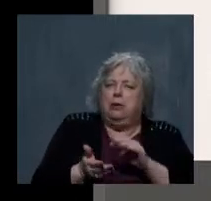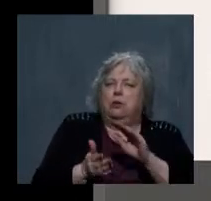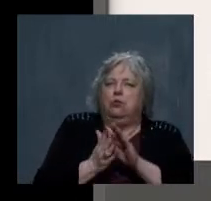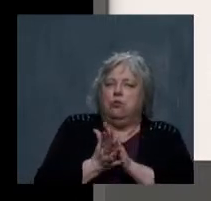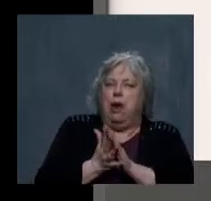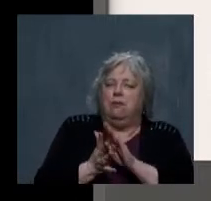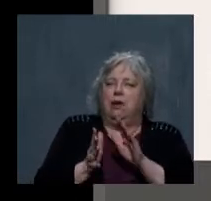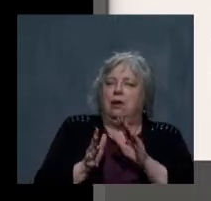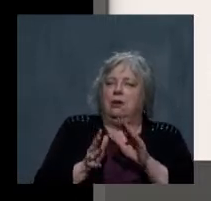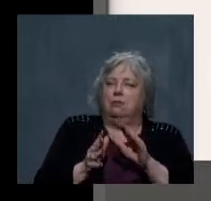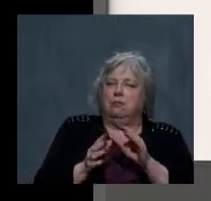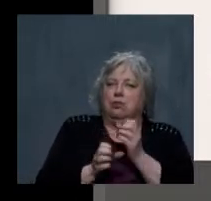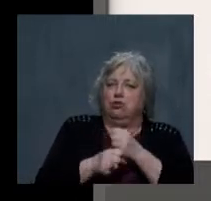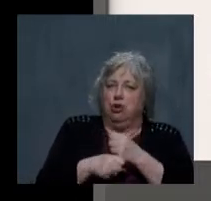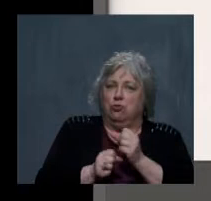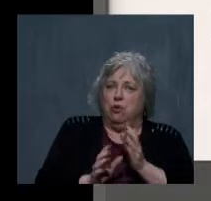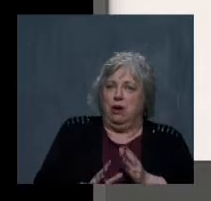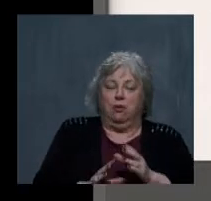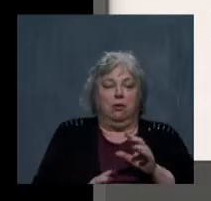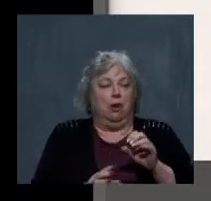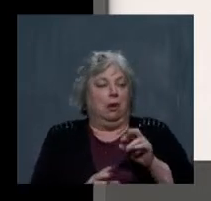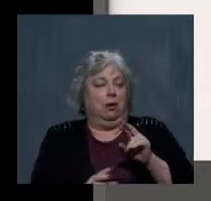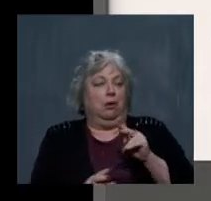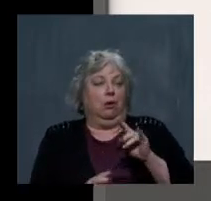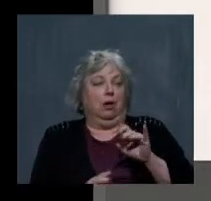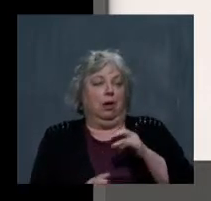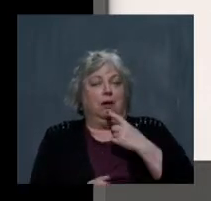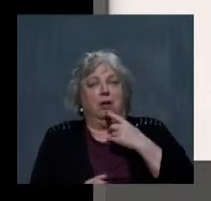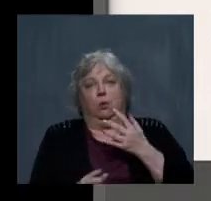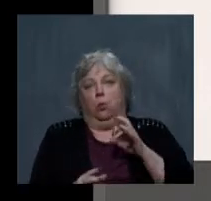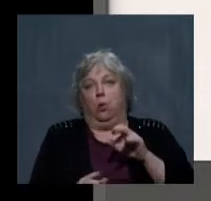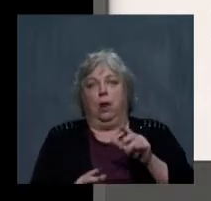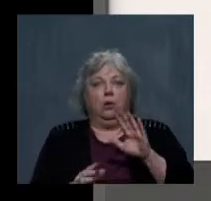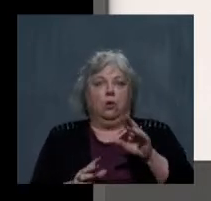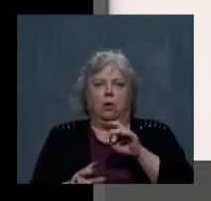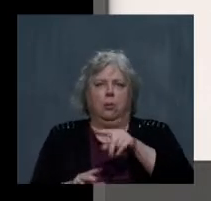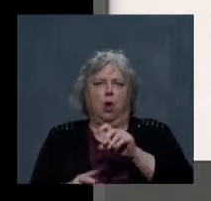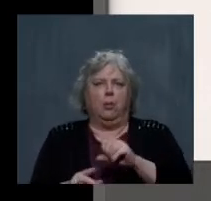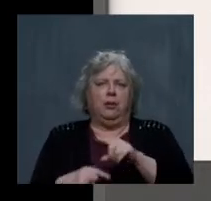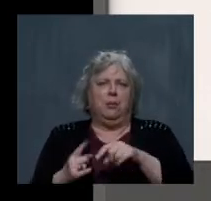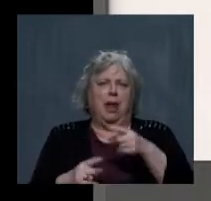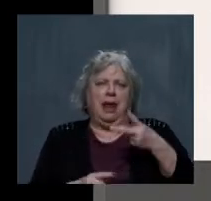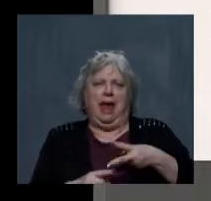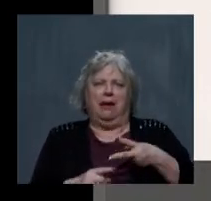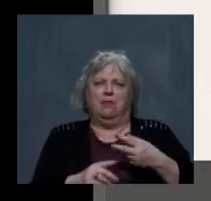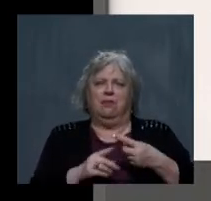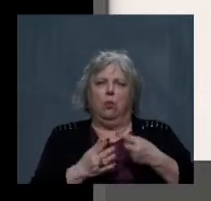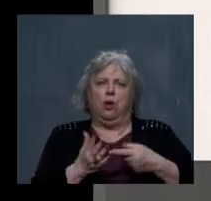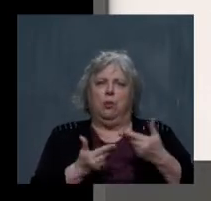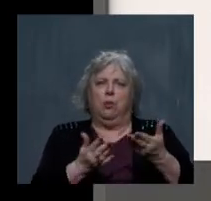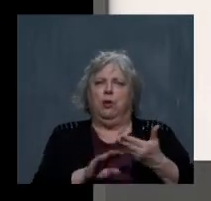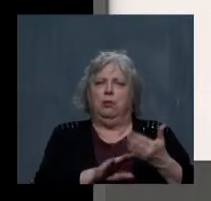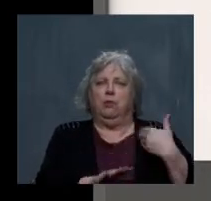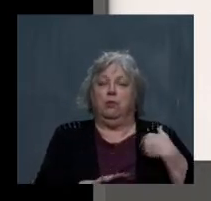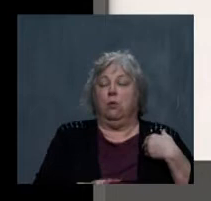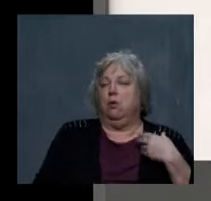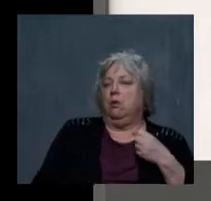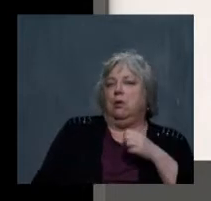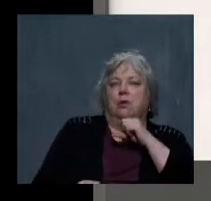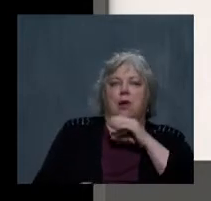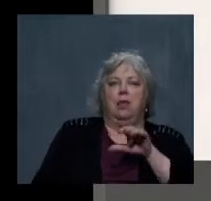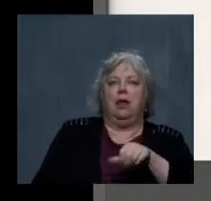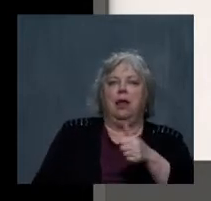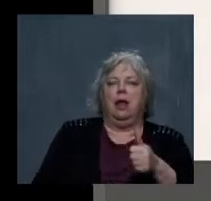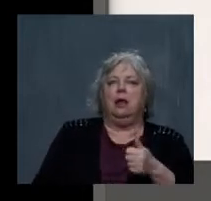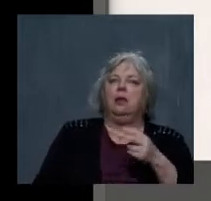Ernie said, well, you know, your apartments is about half what that was. So there's nothing else, basically, unless you go